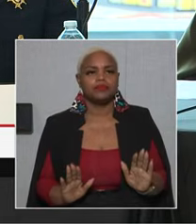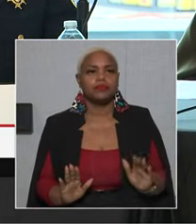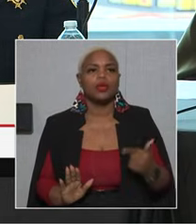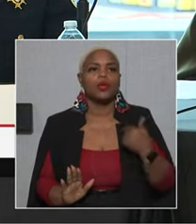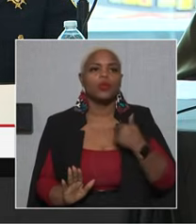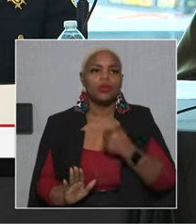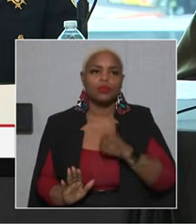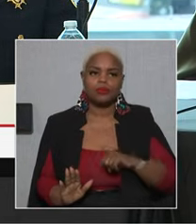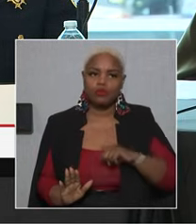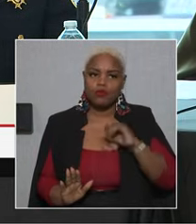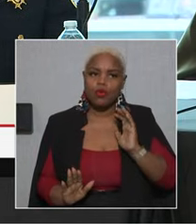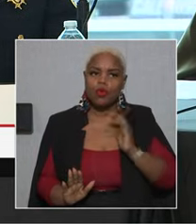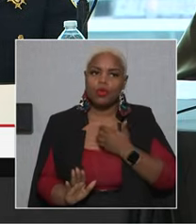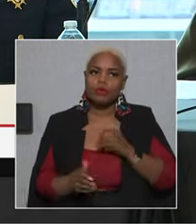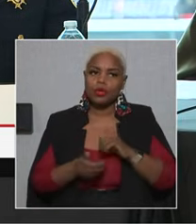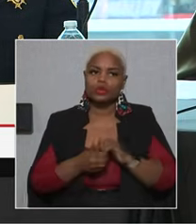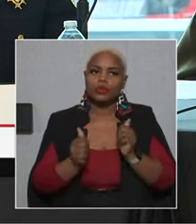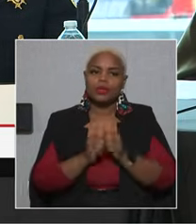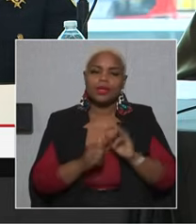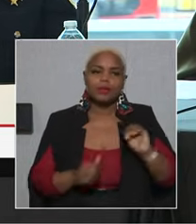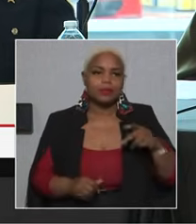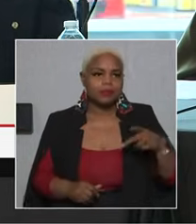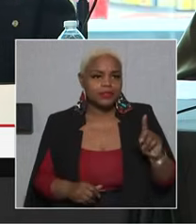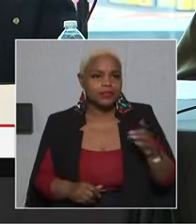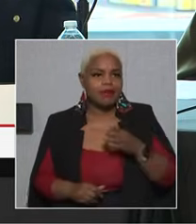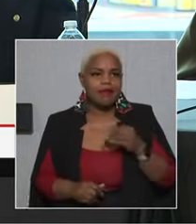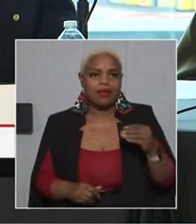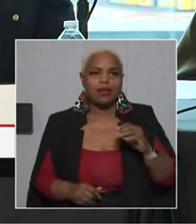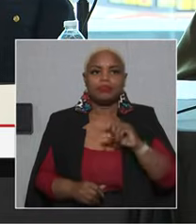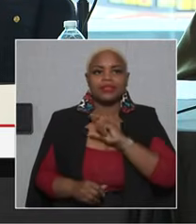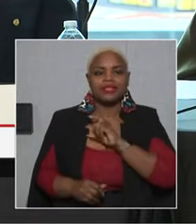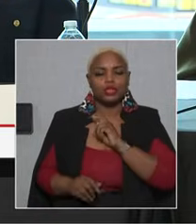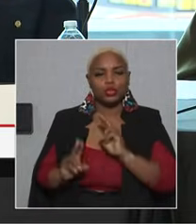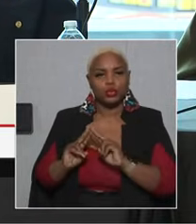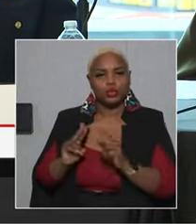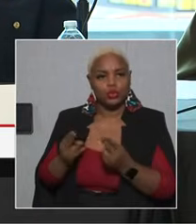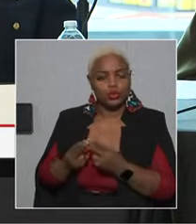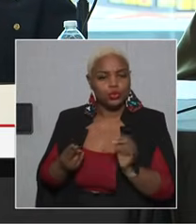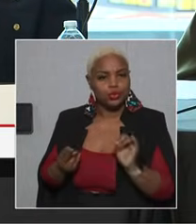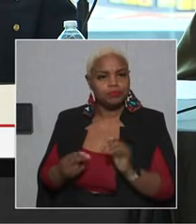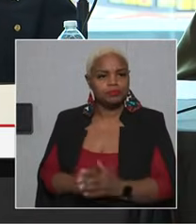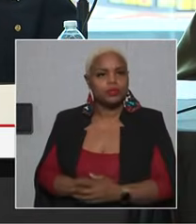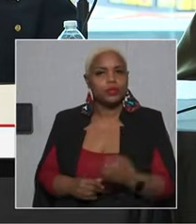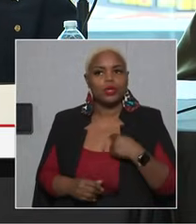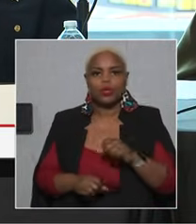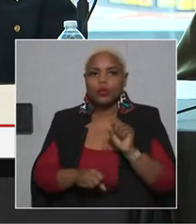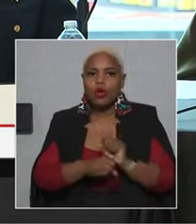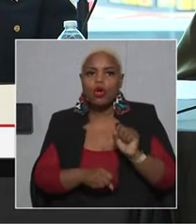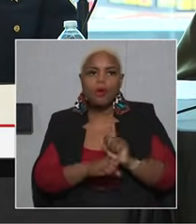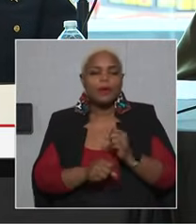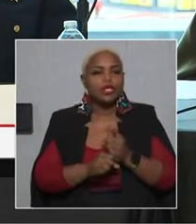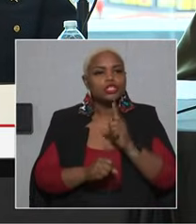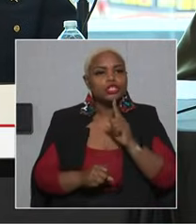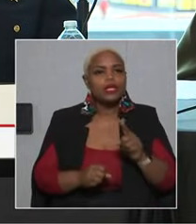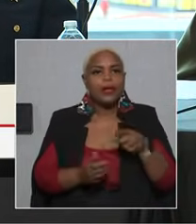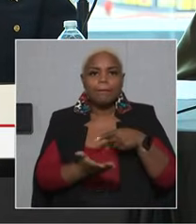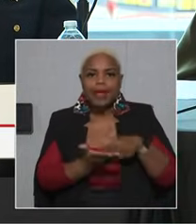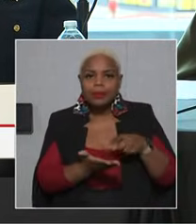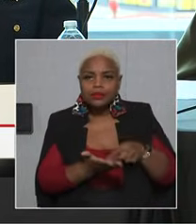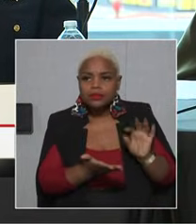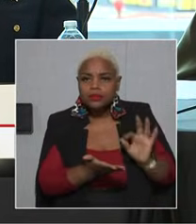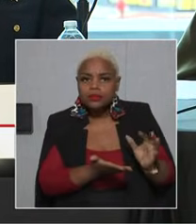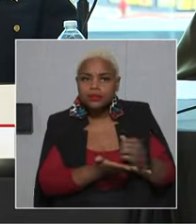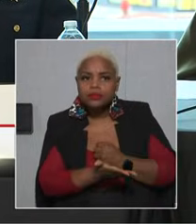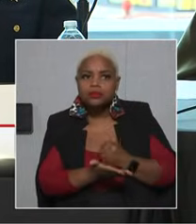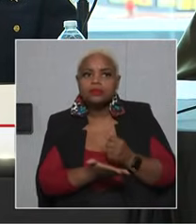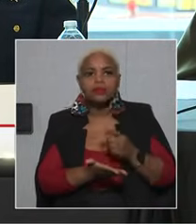union. We're especially proud that we worked very hard to get them the type of agreement that the men and women